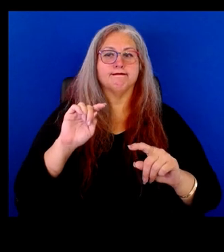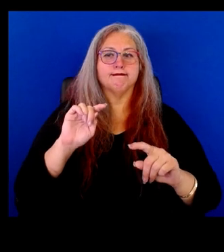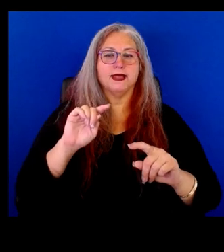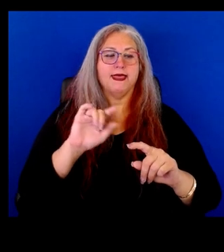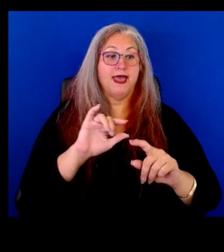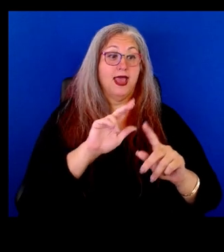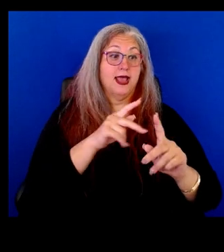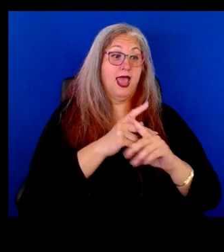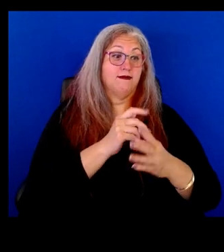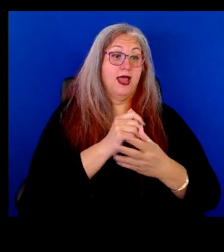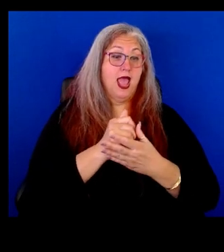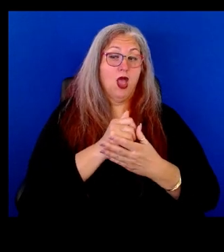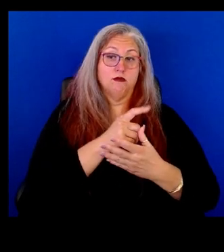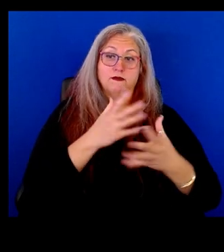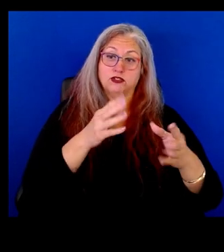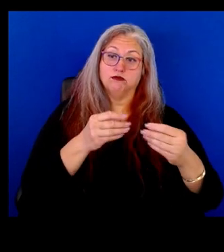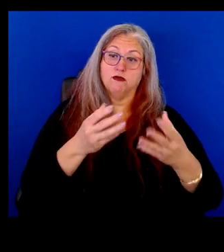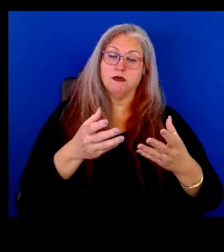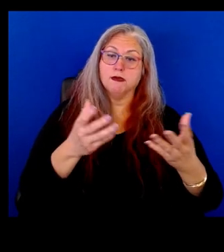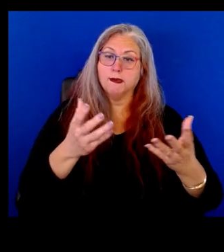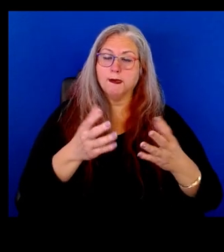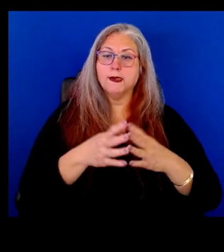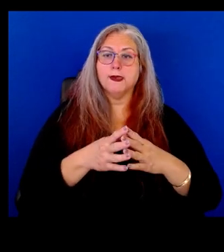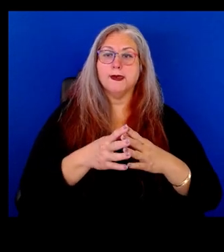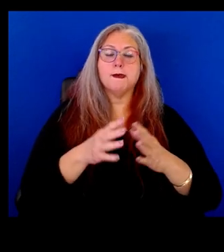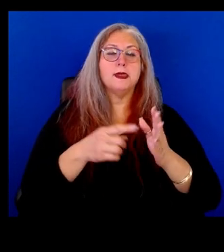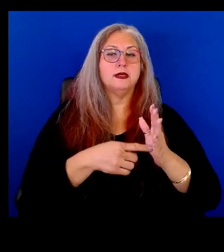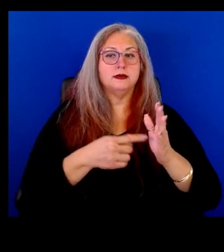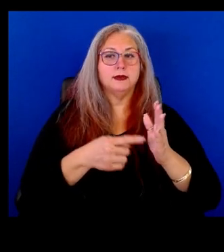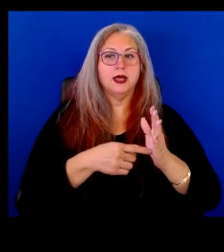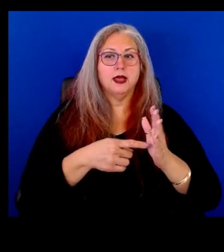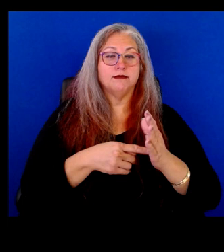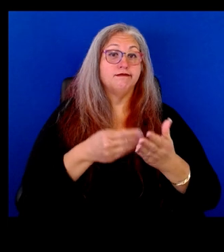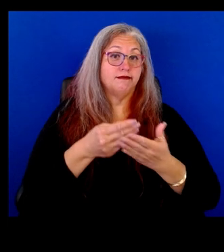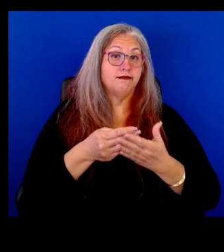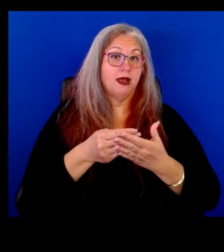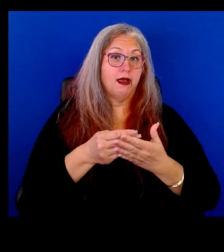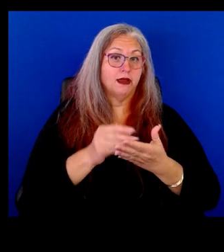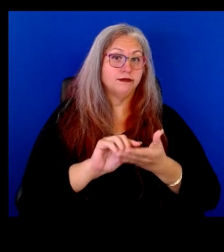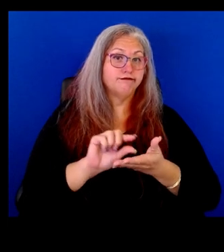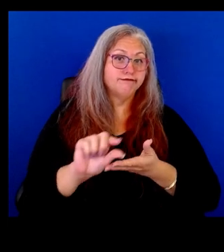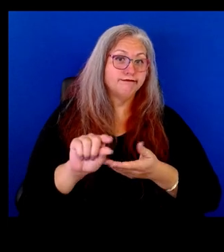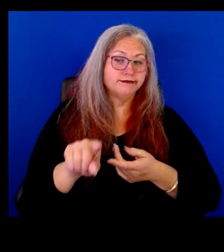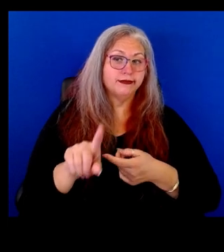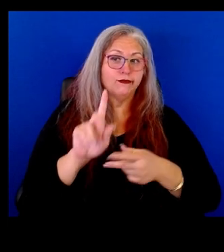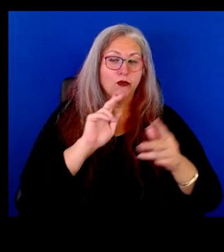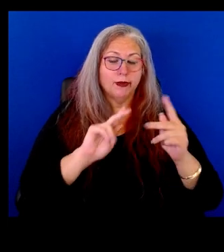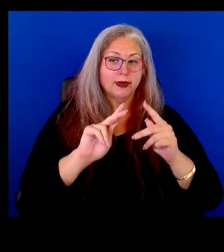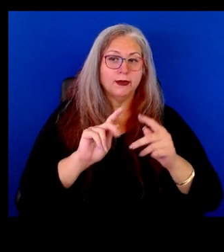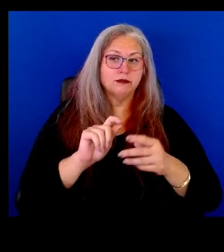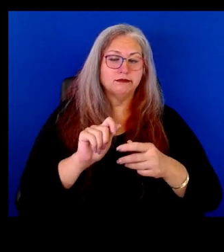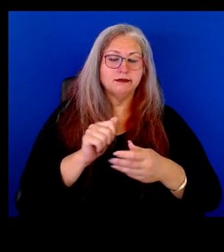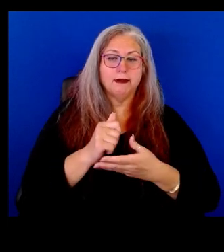the kind of help that they also provided was sometimes financial aid for these people